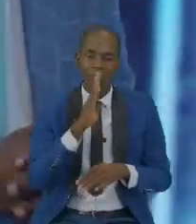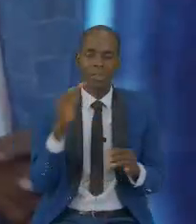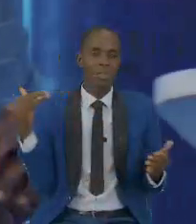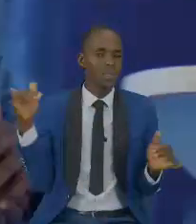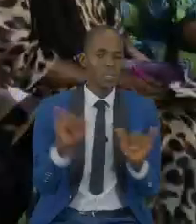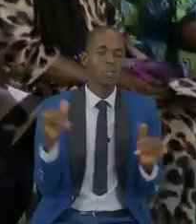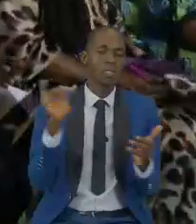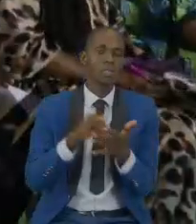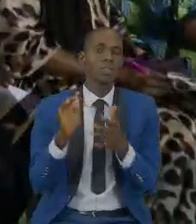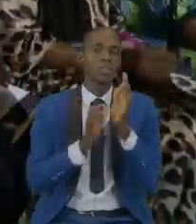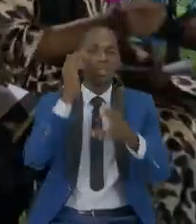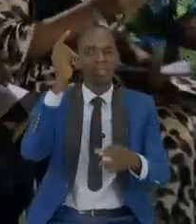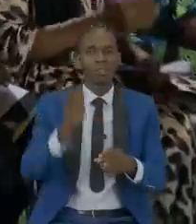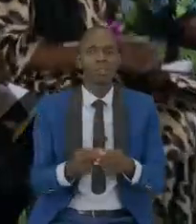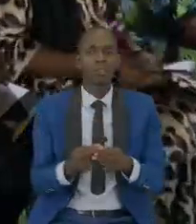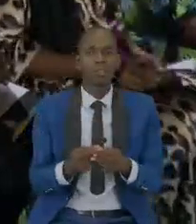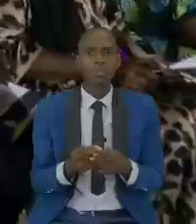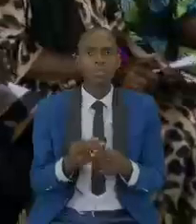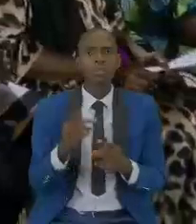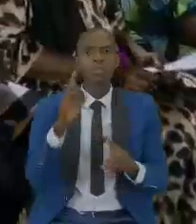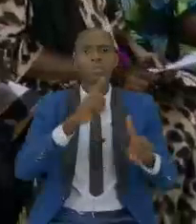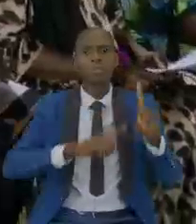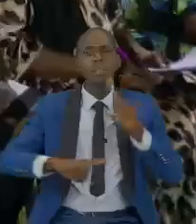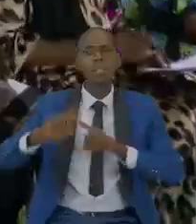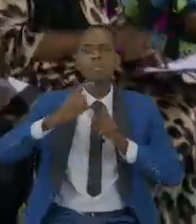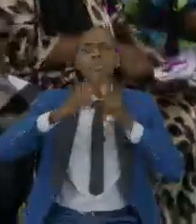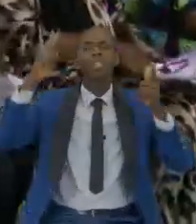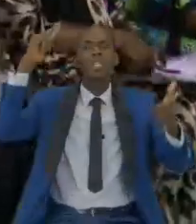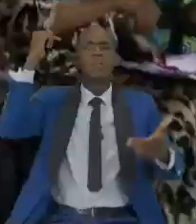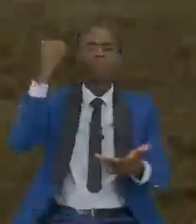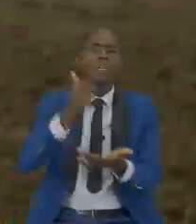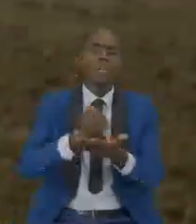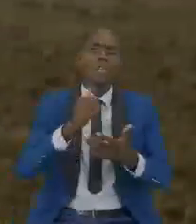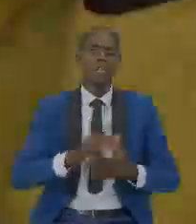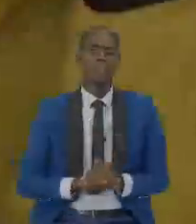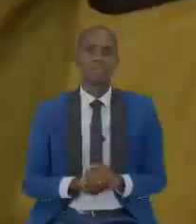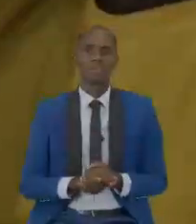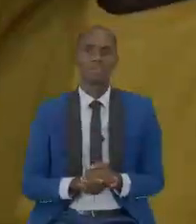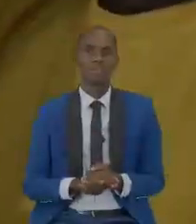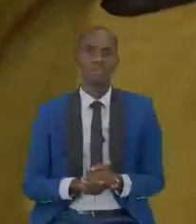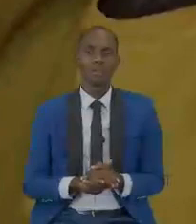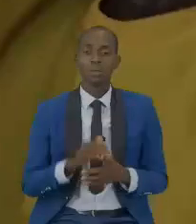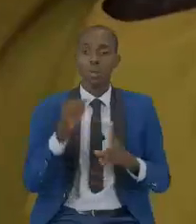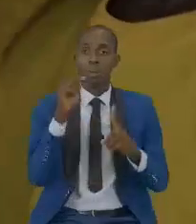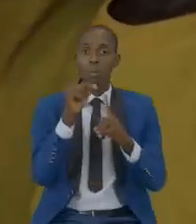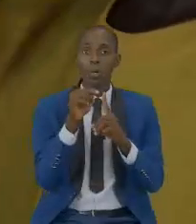Jesus' name. Somebody there is shouting, amen. Look at point number three now. Point